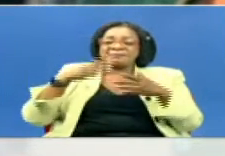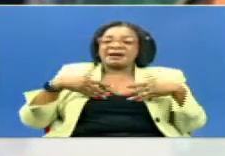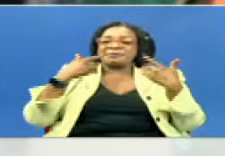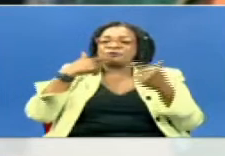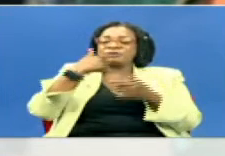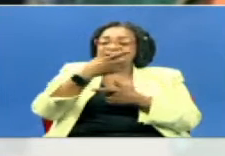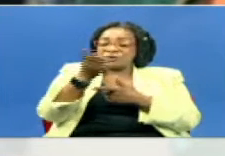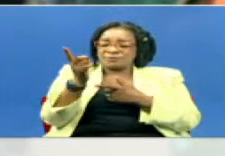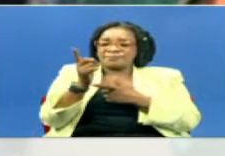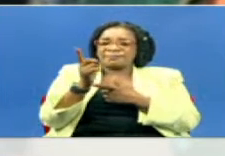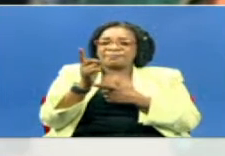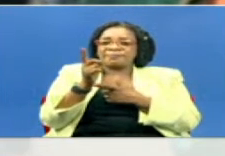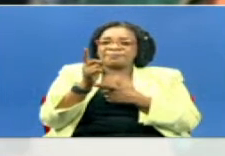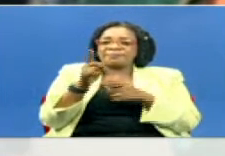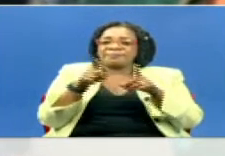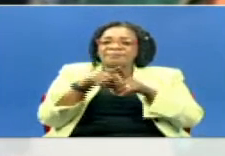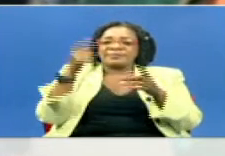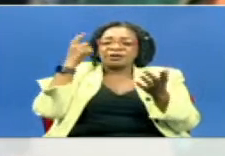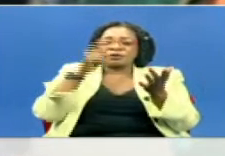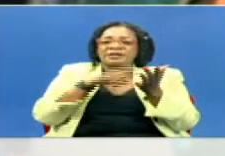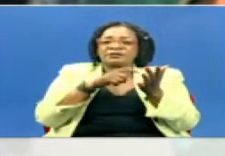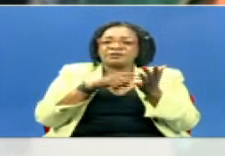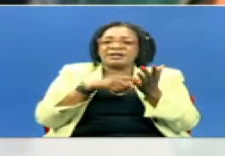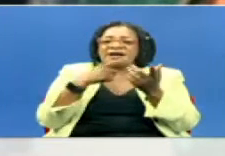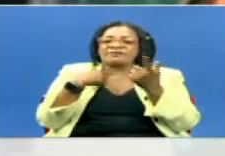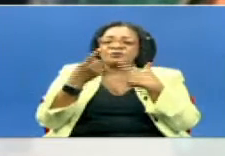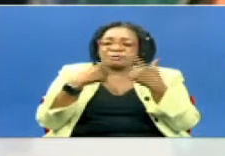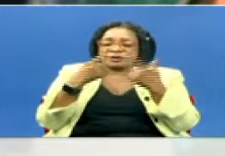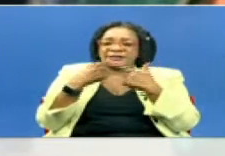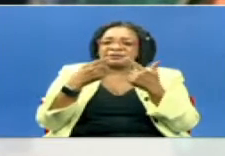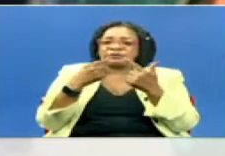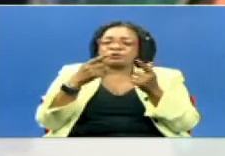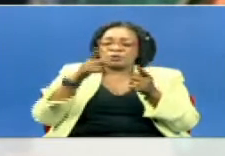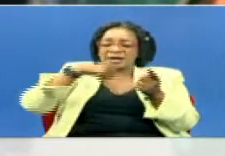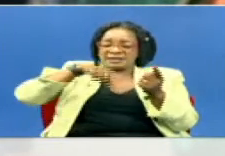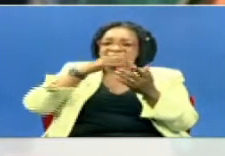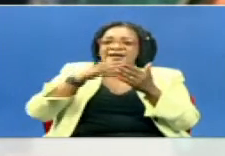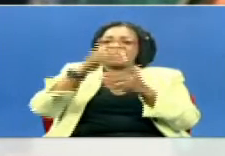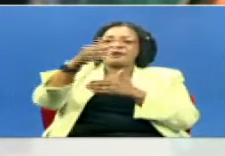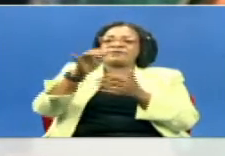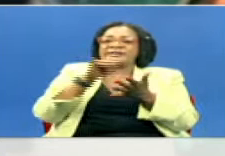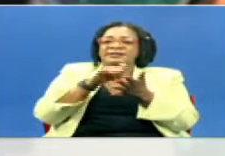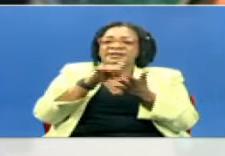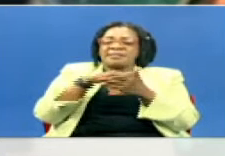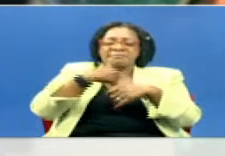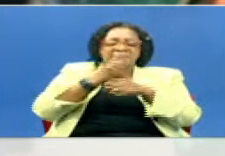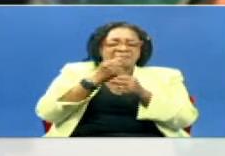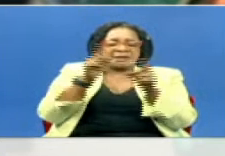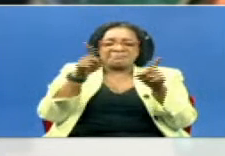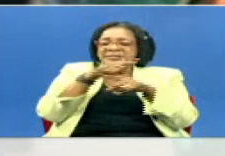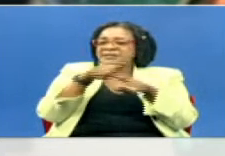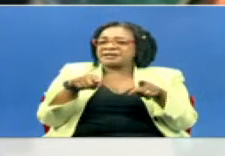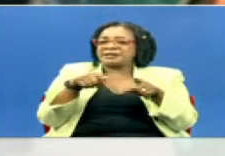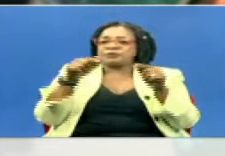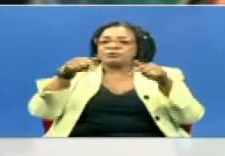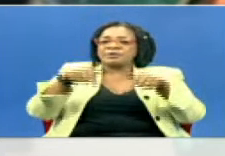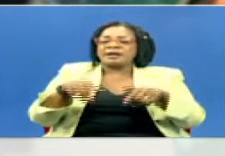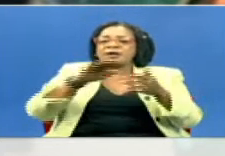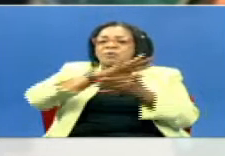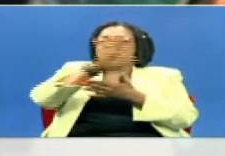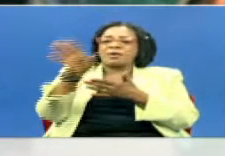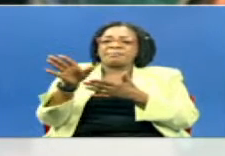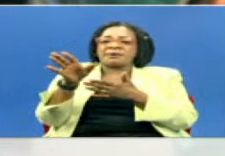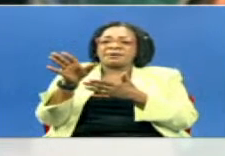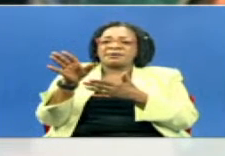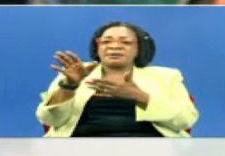that as a recognition, because they have spoken to us after that. So we made a mistake. Mm. Today, Wiper is not fronting